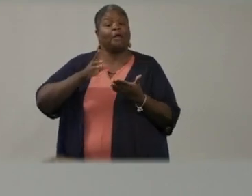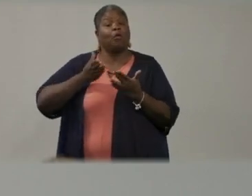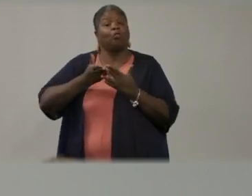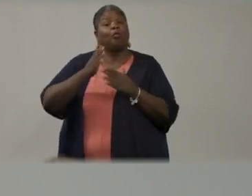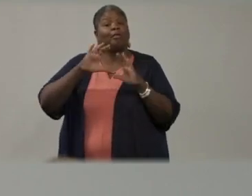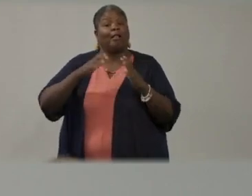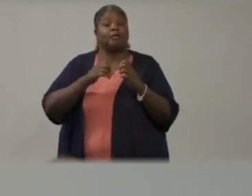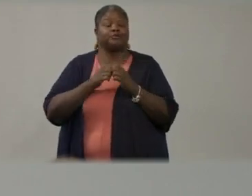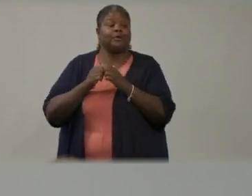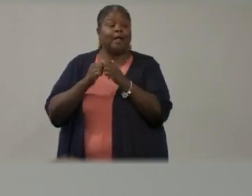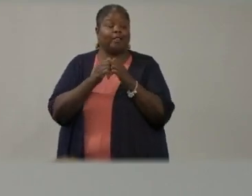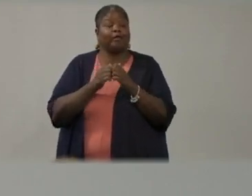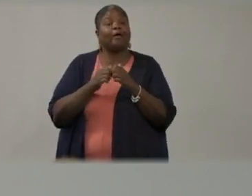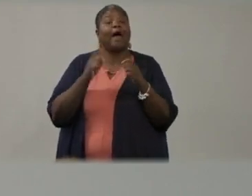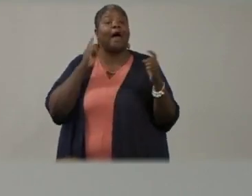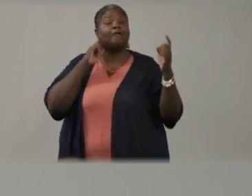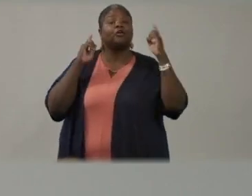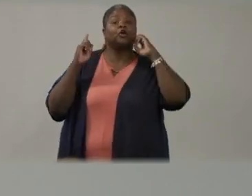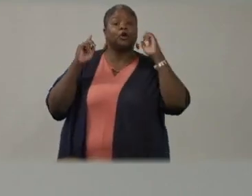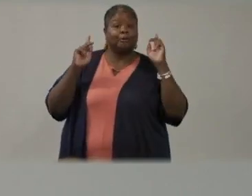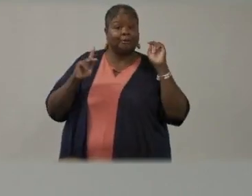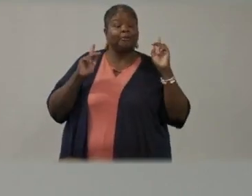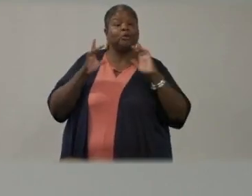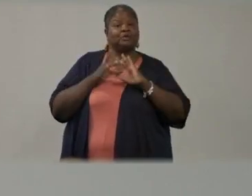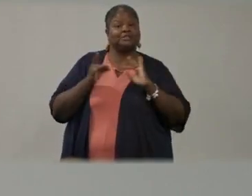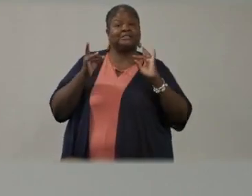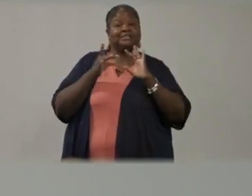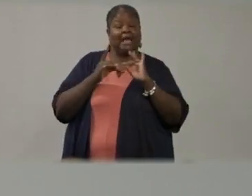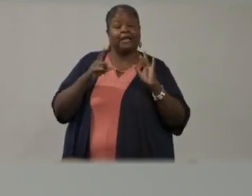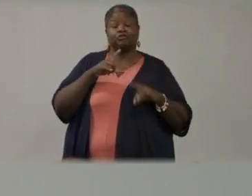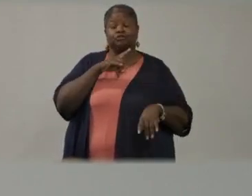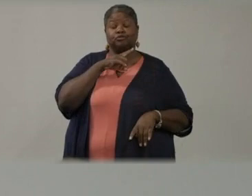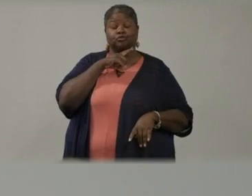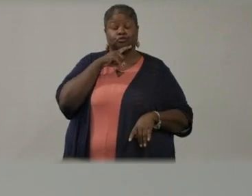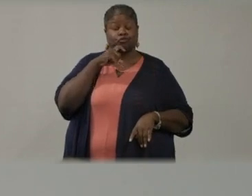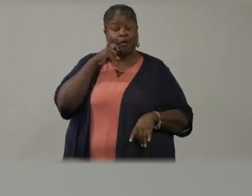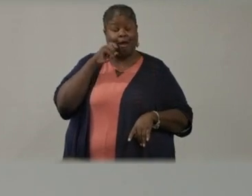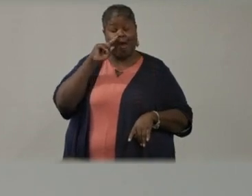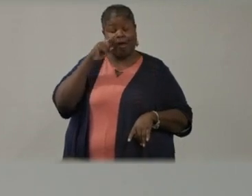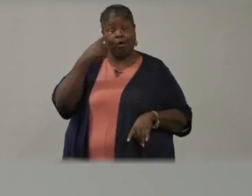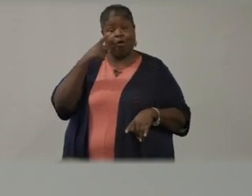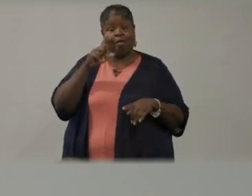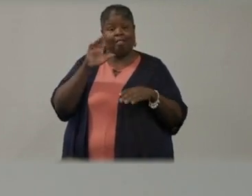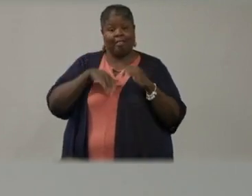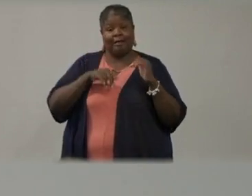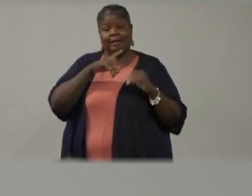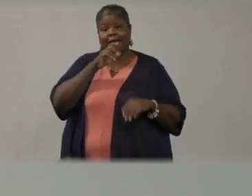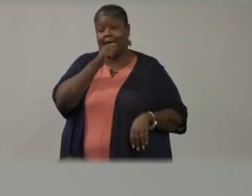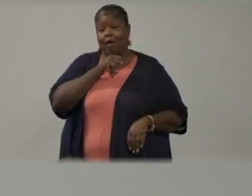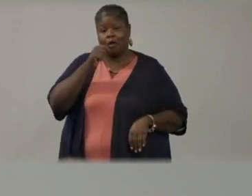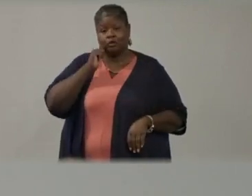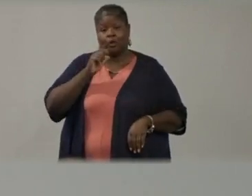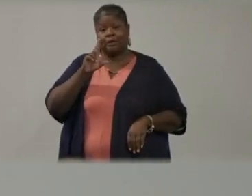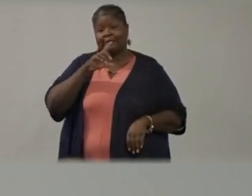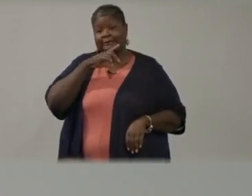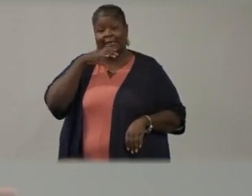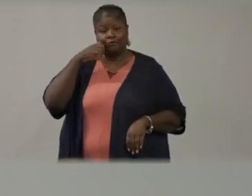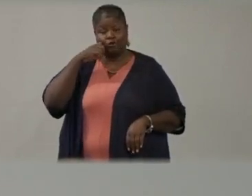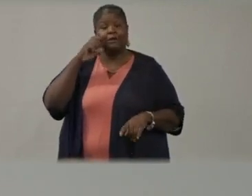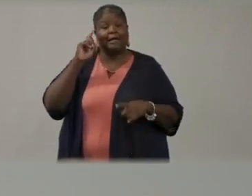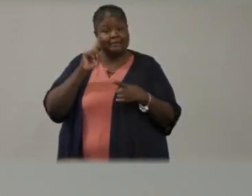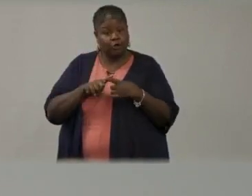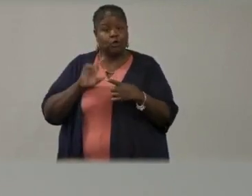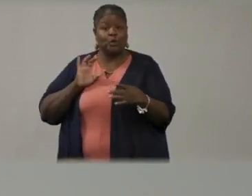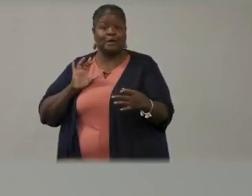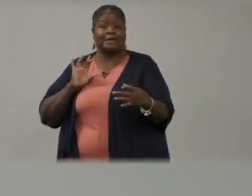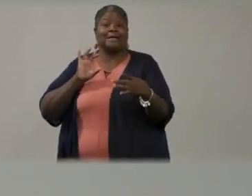class together. Because I've heard people say, it is drier than the Arizona desert. It is. And until you can connect